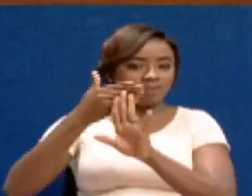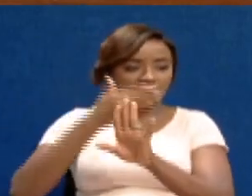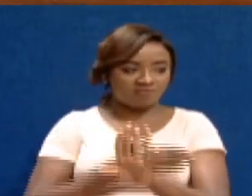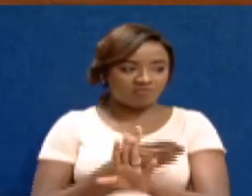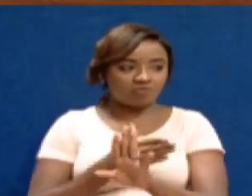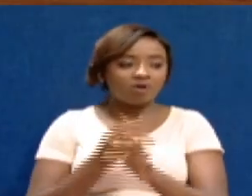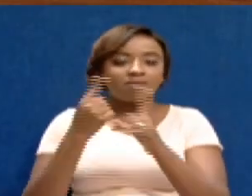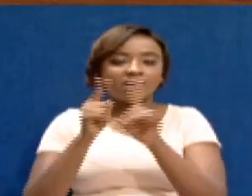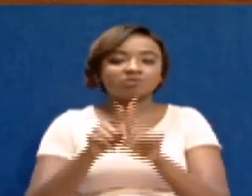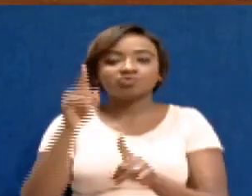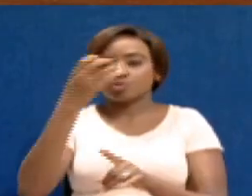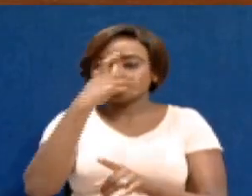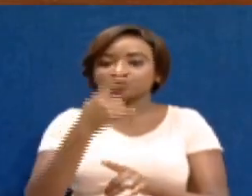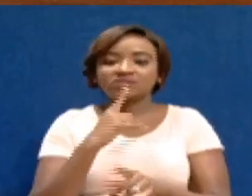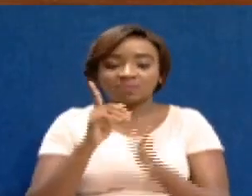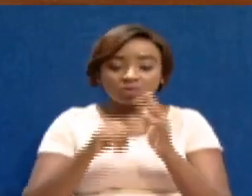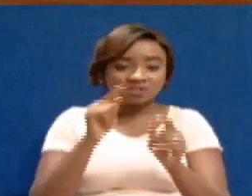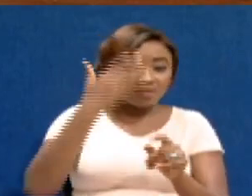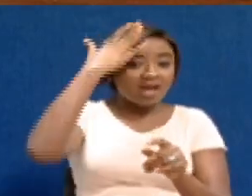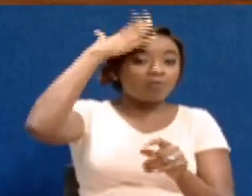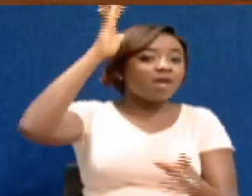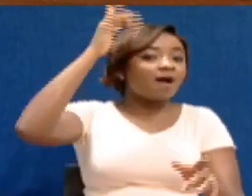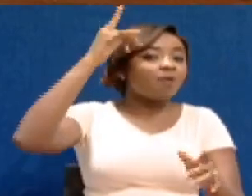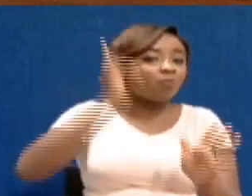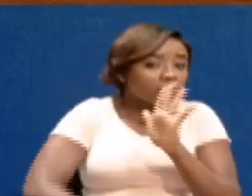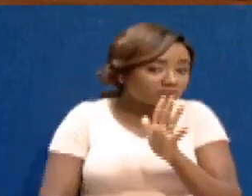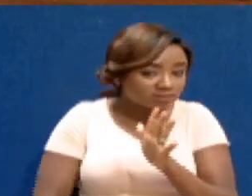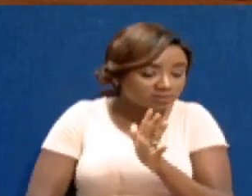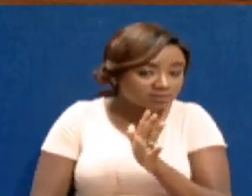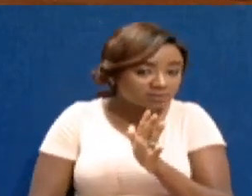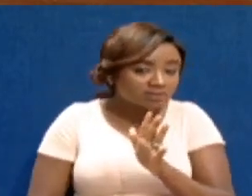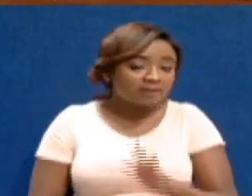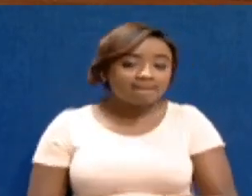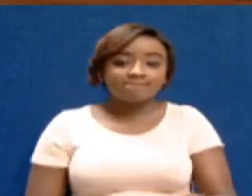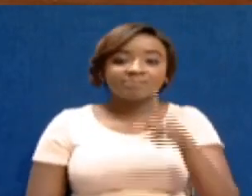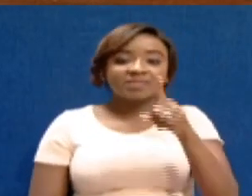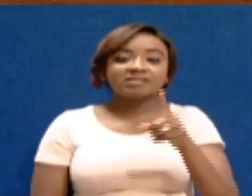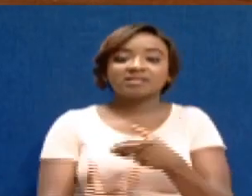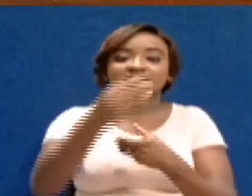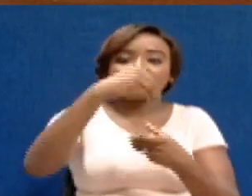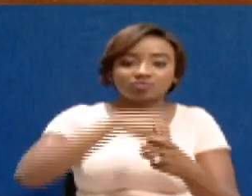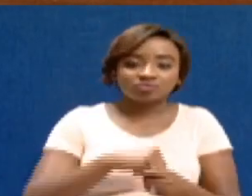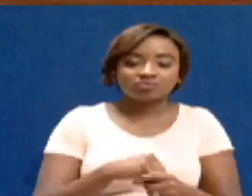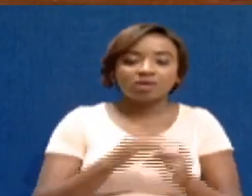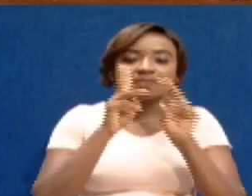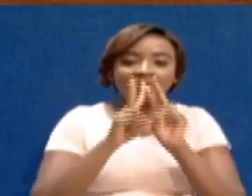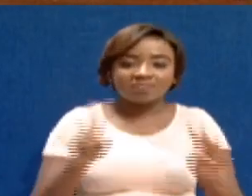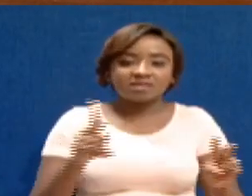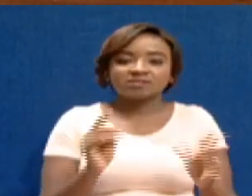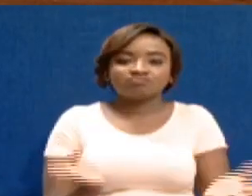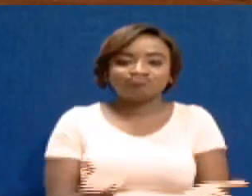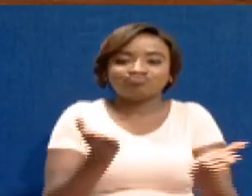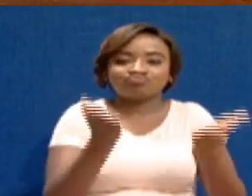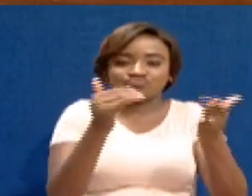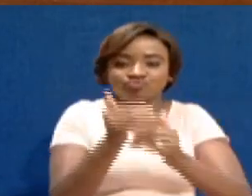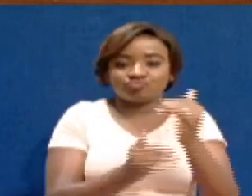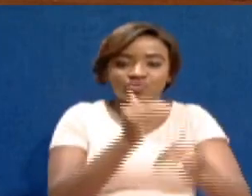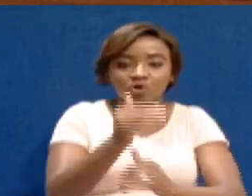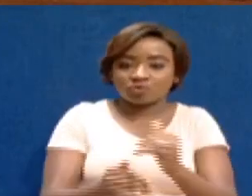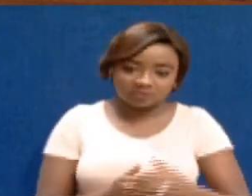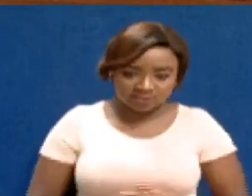The president and the deputy president both had their say in the task force members. So the